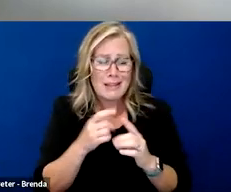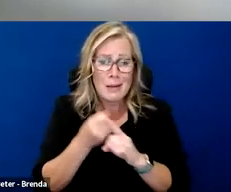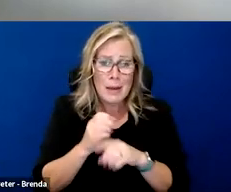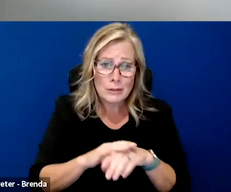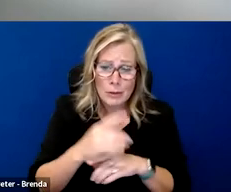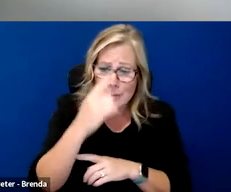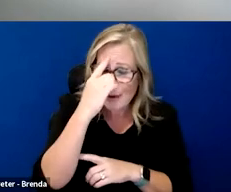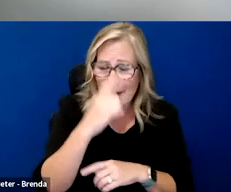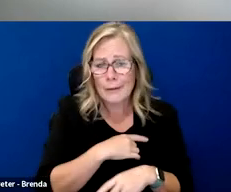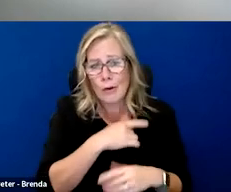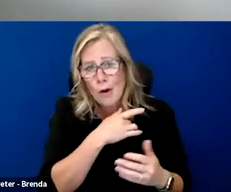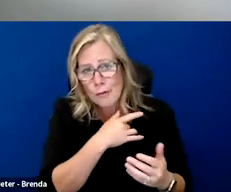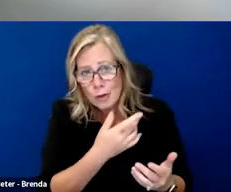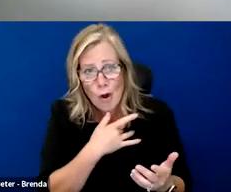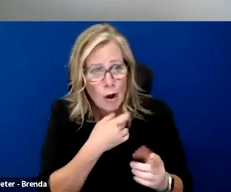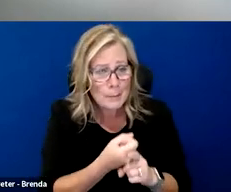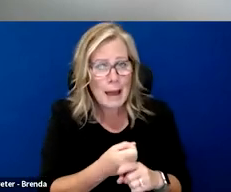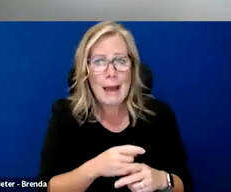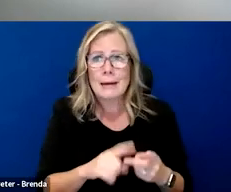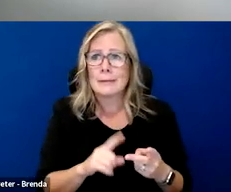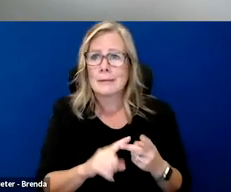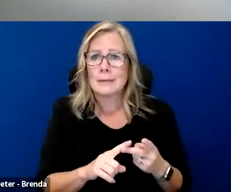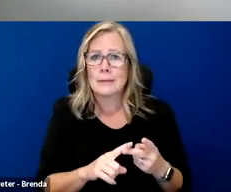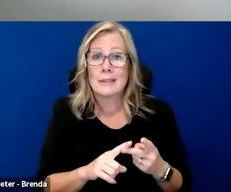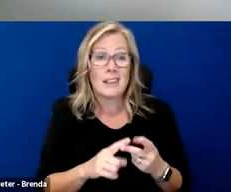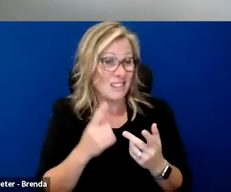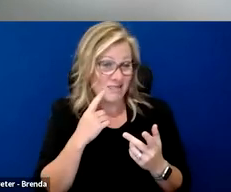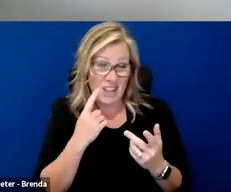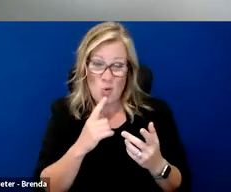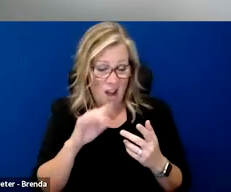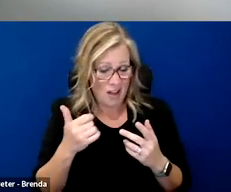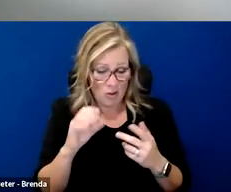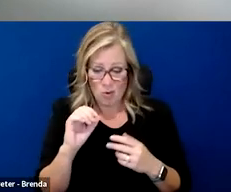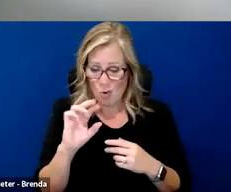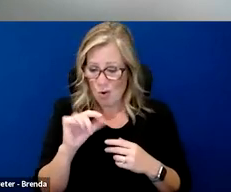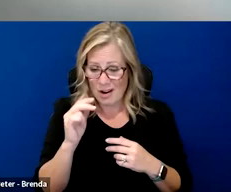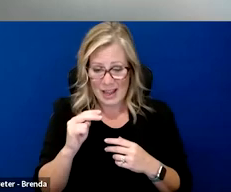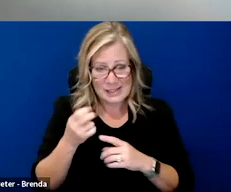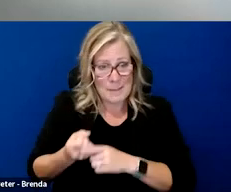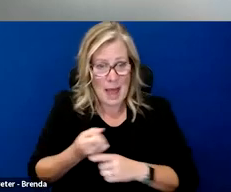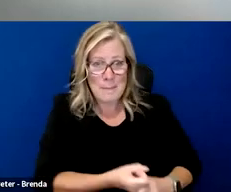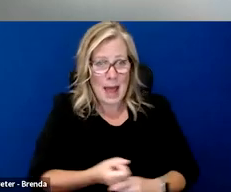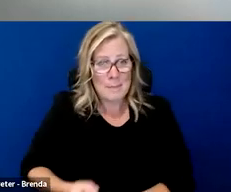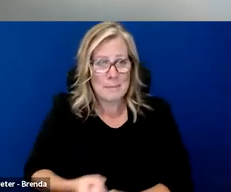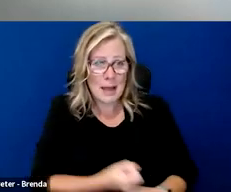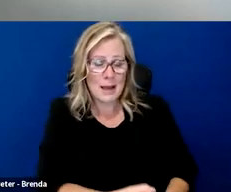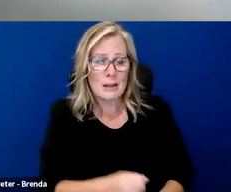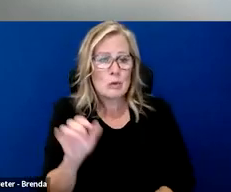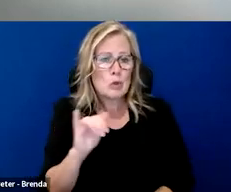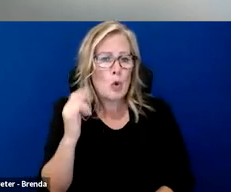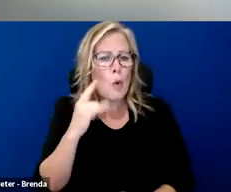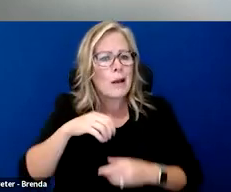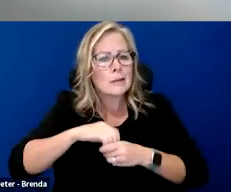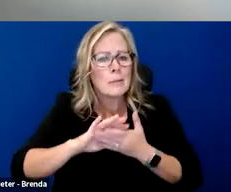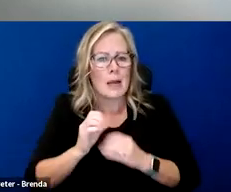other organs as well. We see sort of a complex cascade of inflammation that can affect other parts of the body as well. But